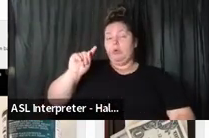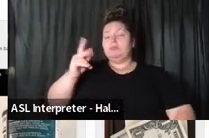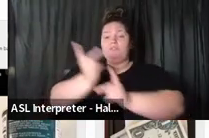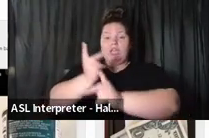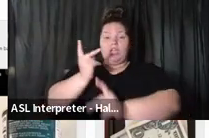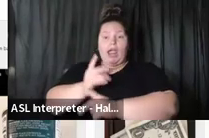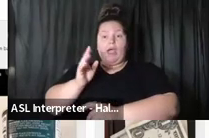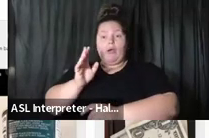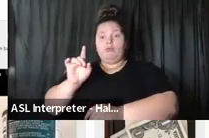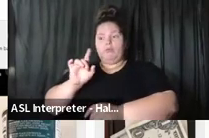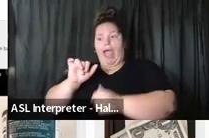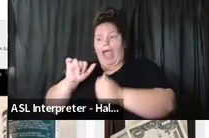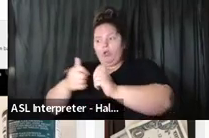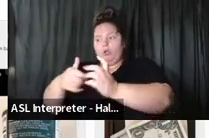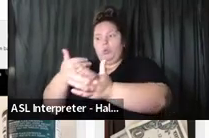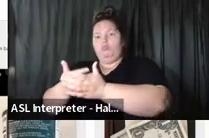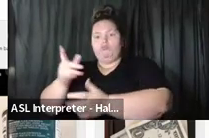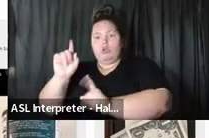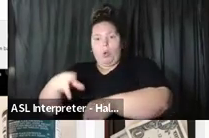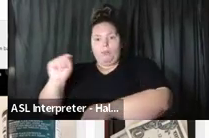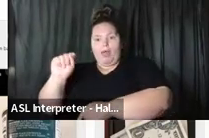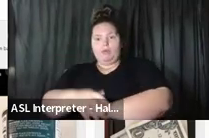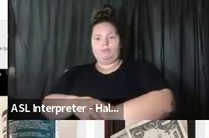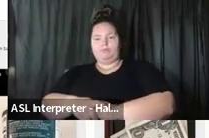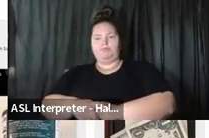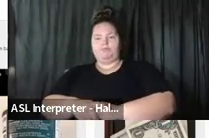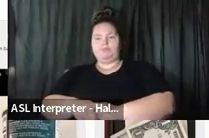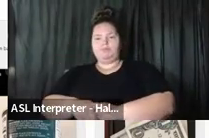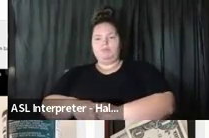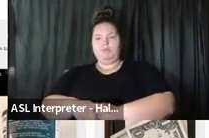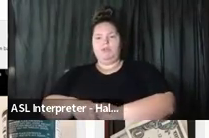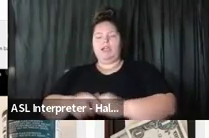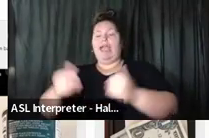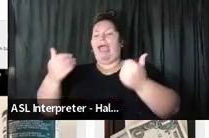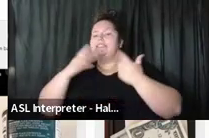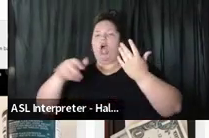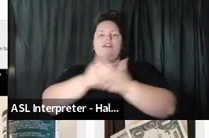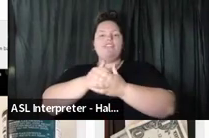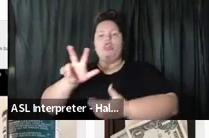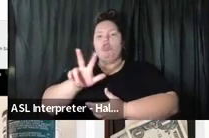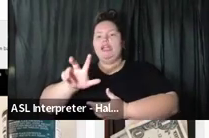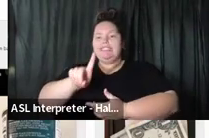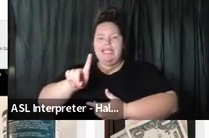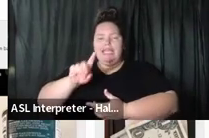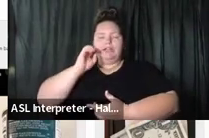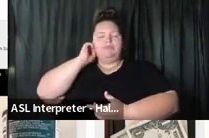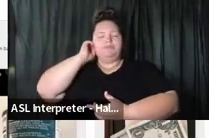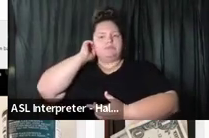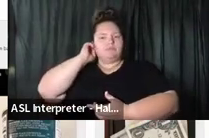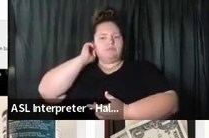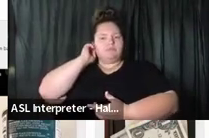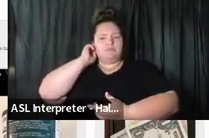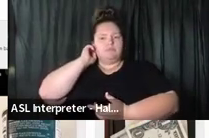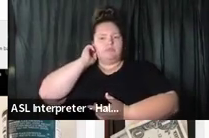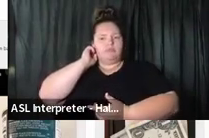What else, Abby, did we do on there? Love it. Yeah, it has like the whole 3D, like it's kind of like the little yellow